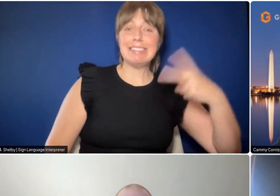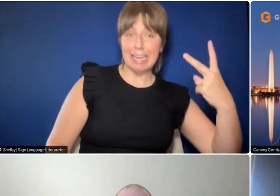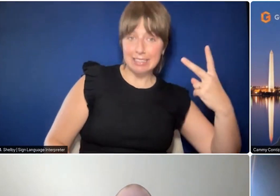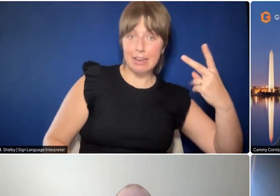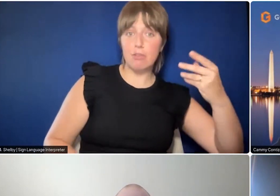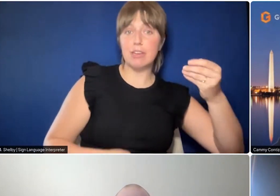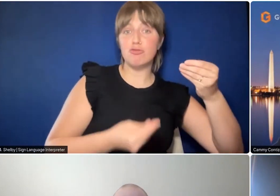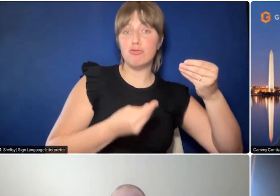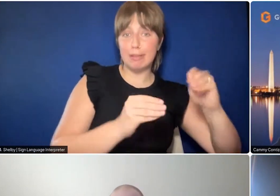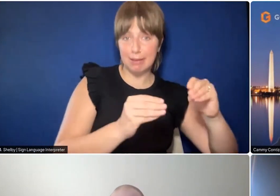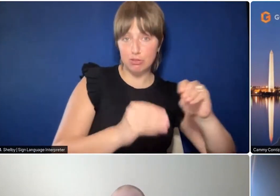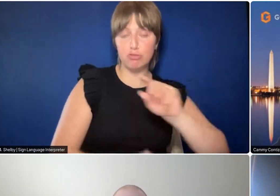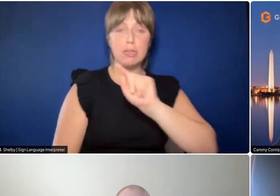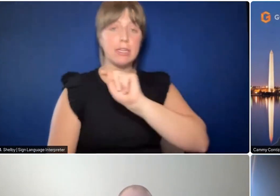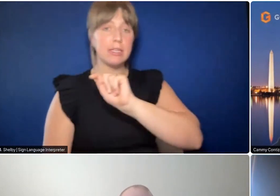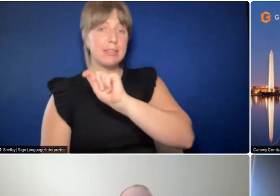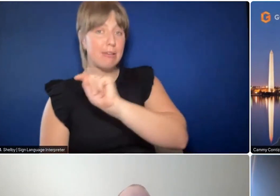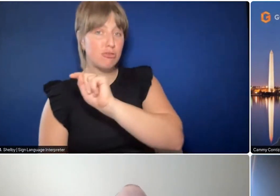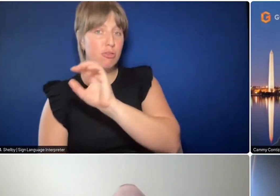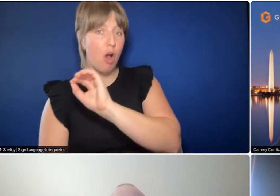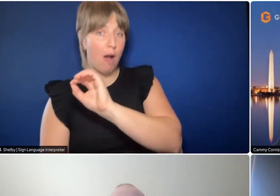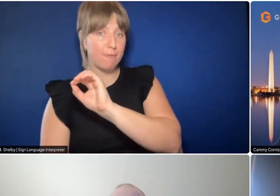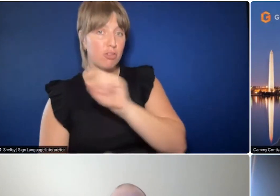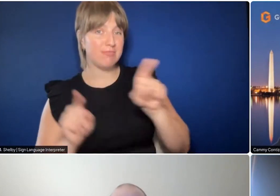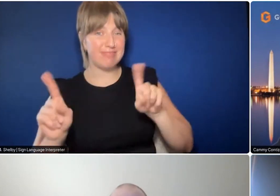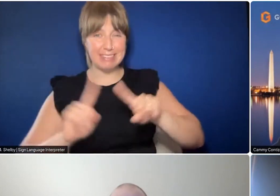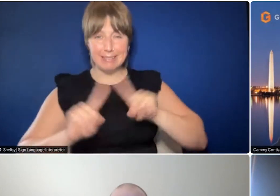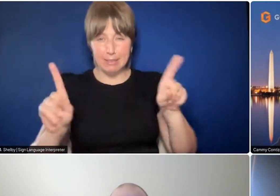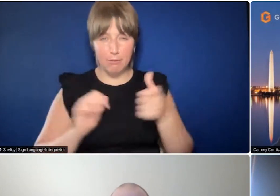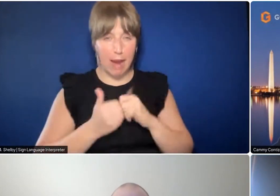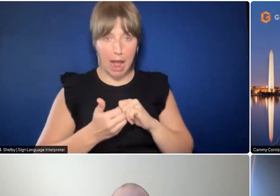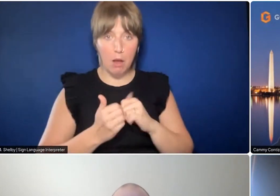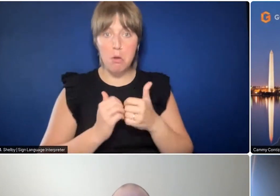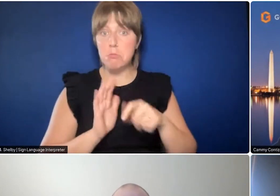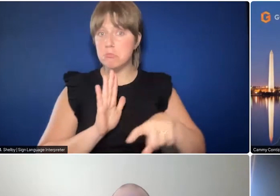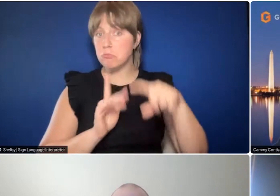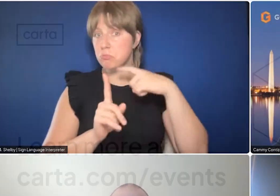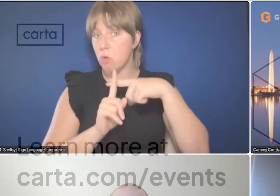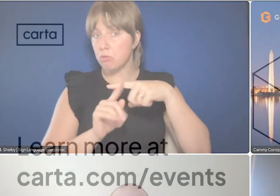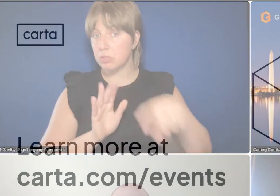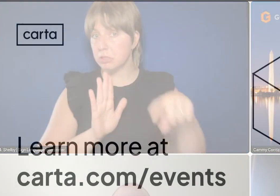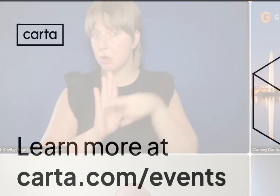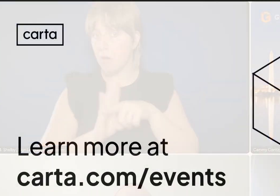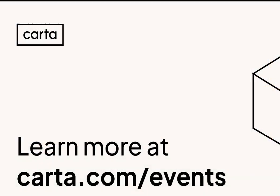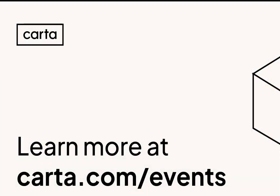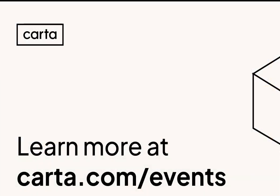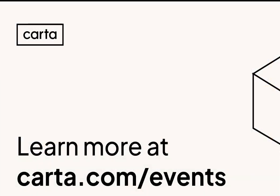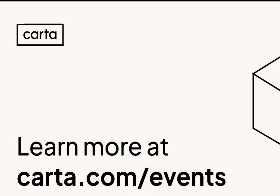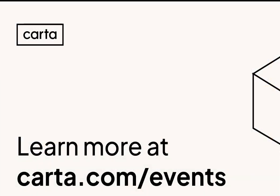and maybe some pros and cons of doing one or the other? So Cammie, I wondered if you wanted to touch on that one first.